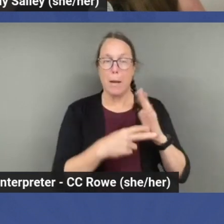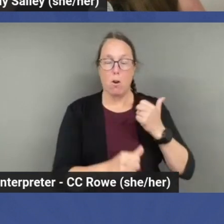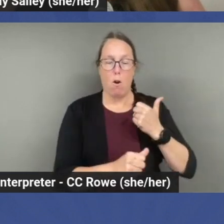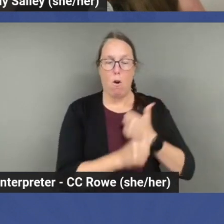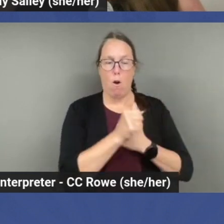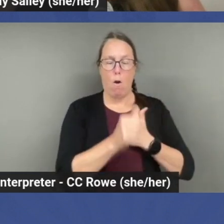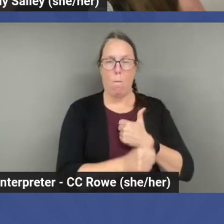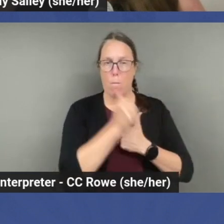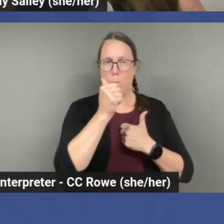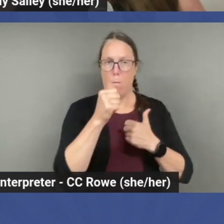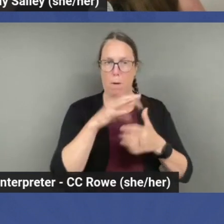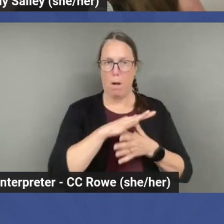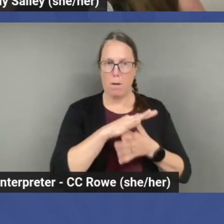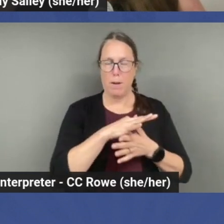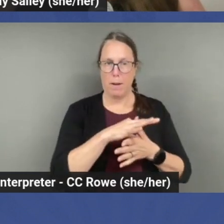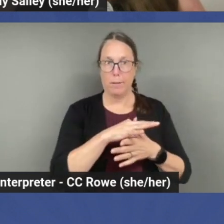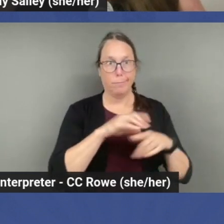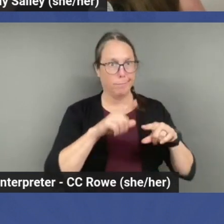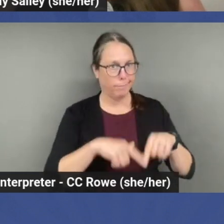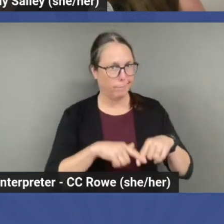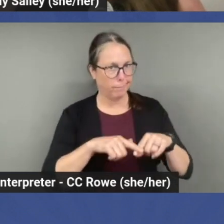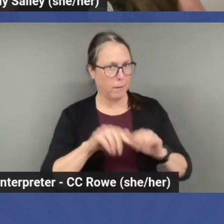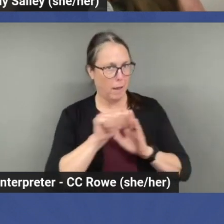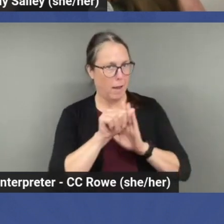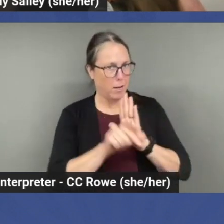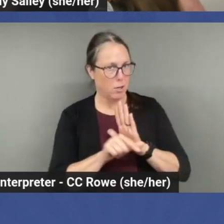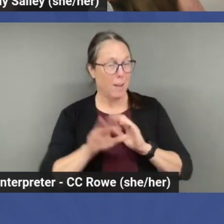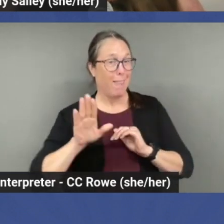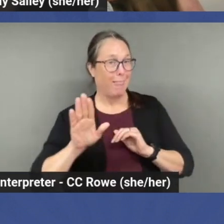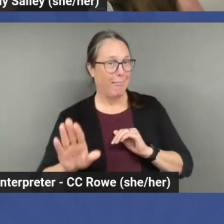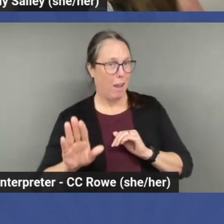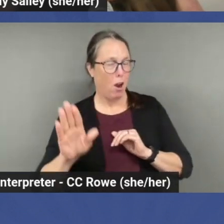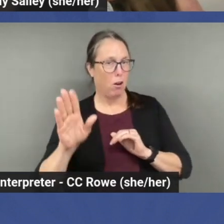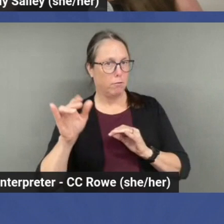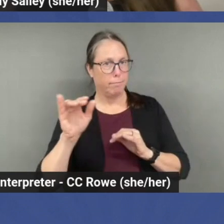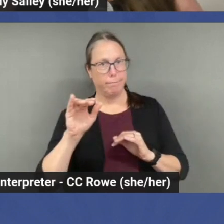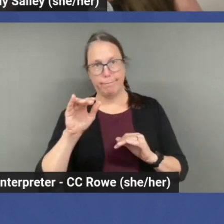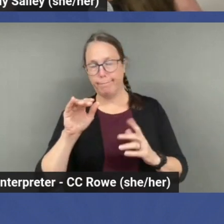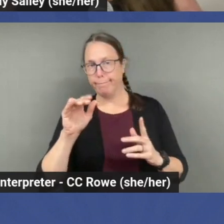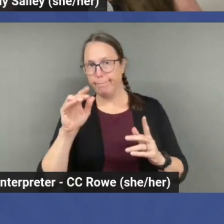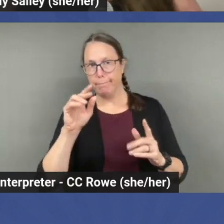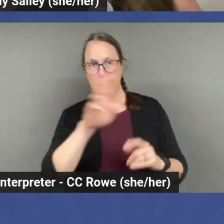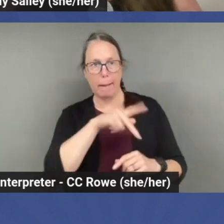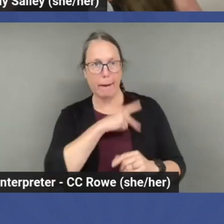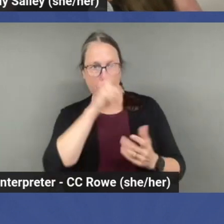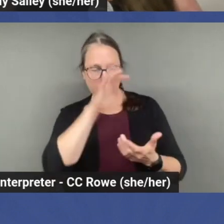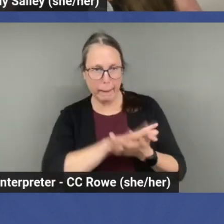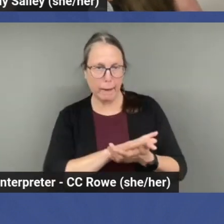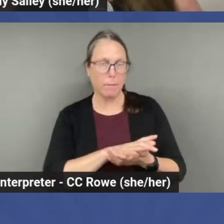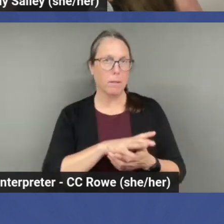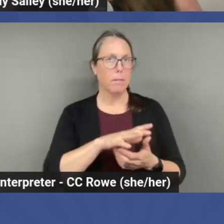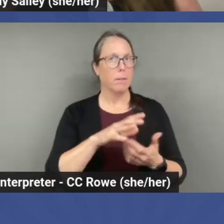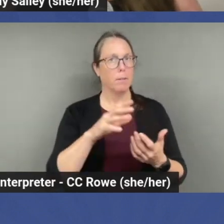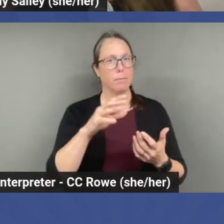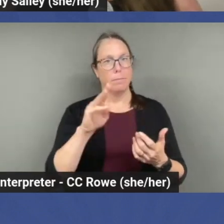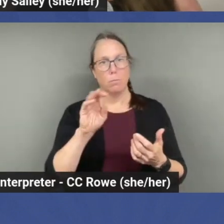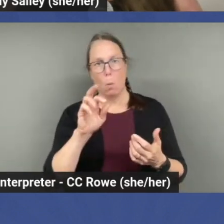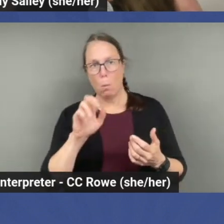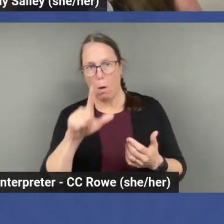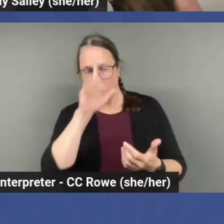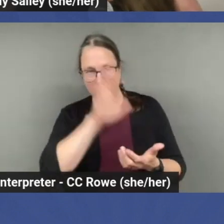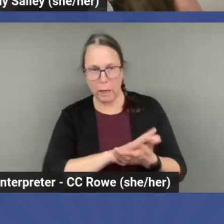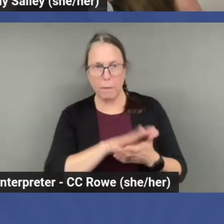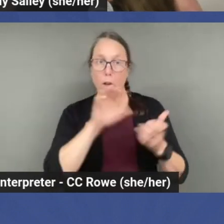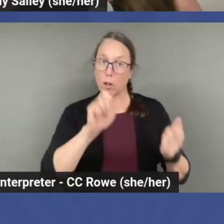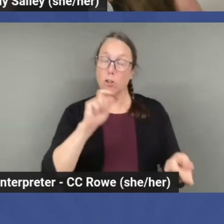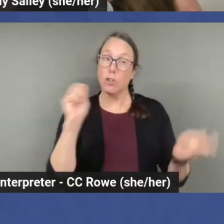depending on the ideology of the Attorney General and the governor's office, that could sway very quickly. We've seen